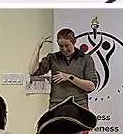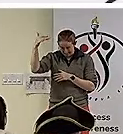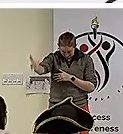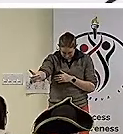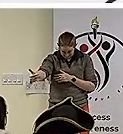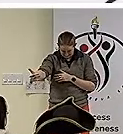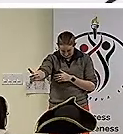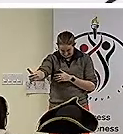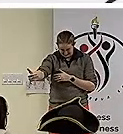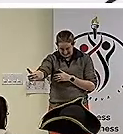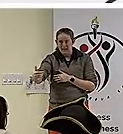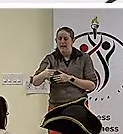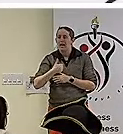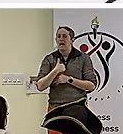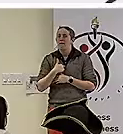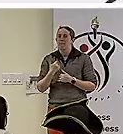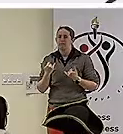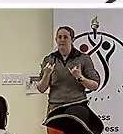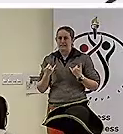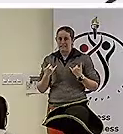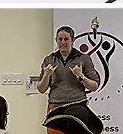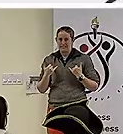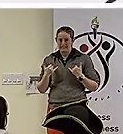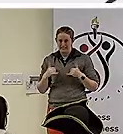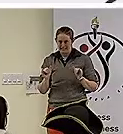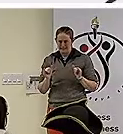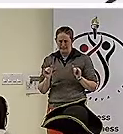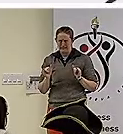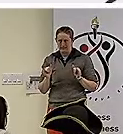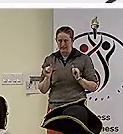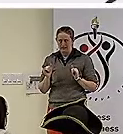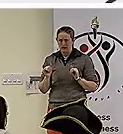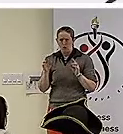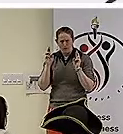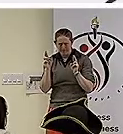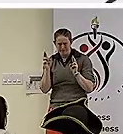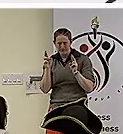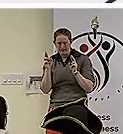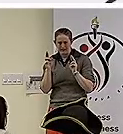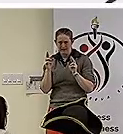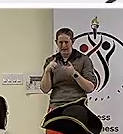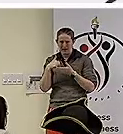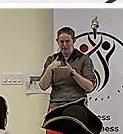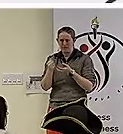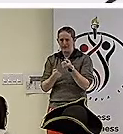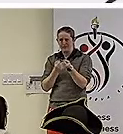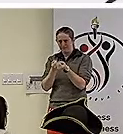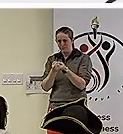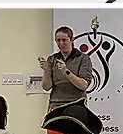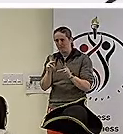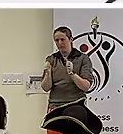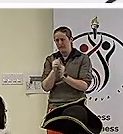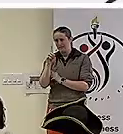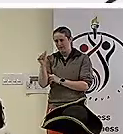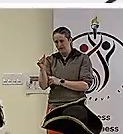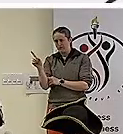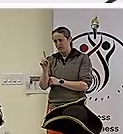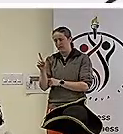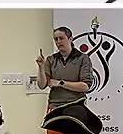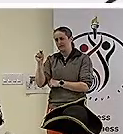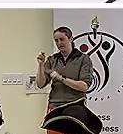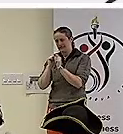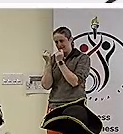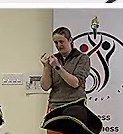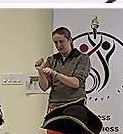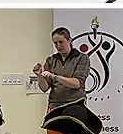still in some way, hopefully, helping and supporting persons with disabilities at Teamwork Cooperative. I have my t-shirt, I